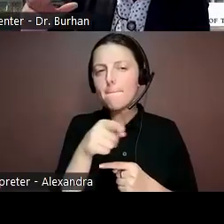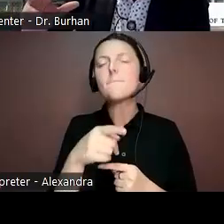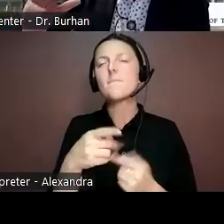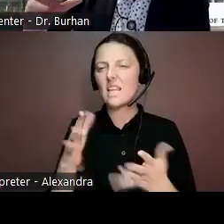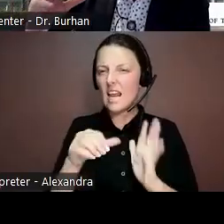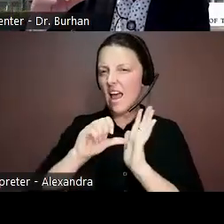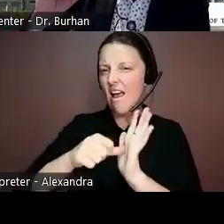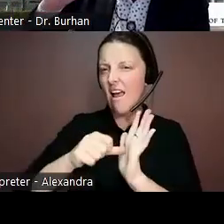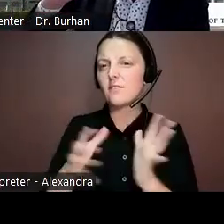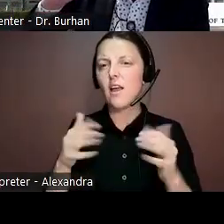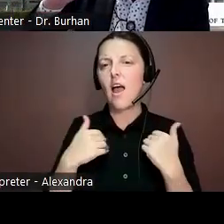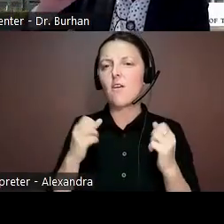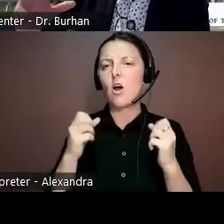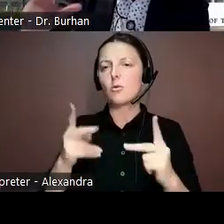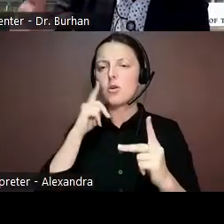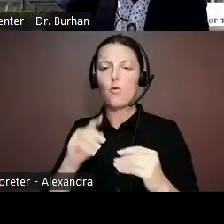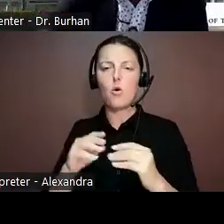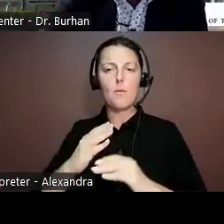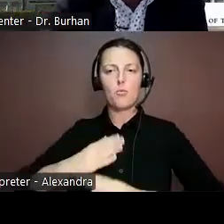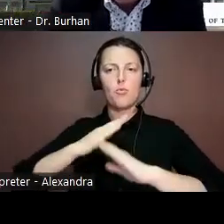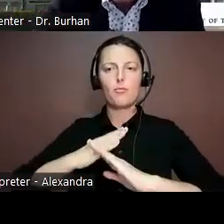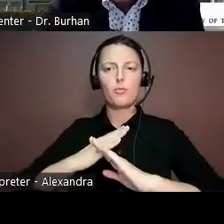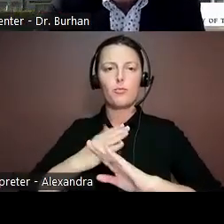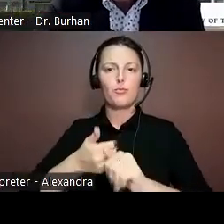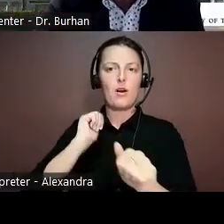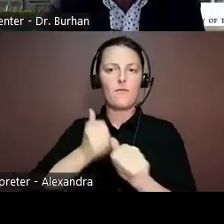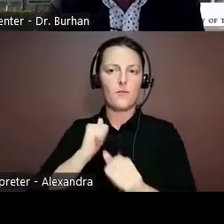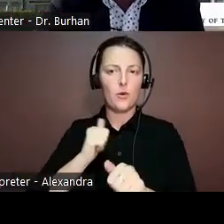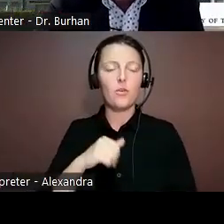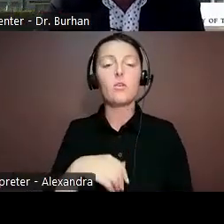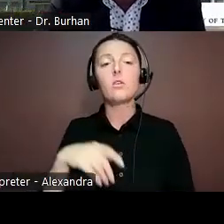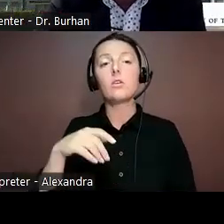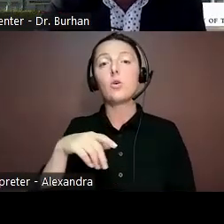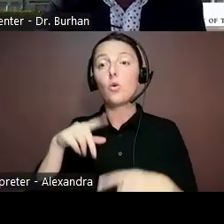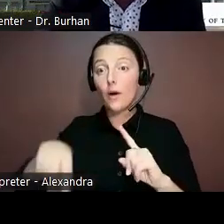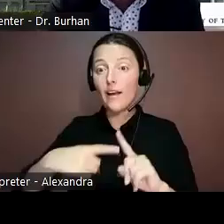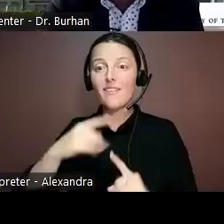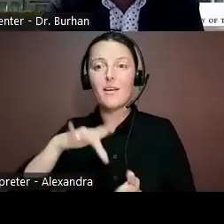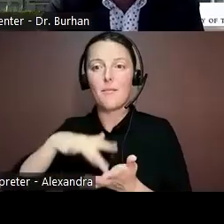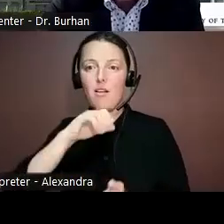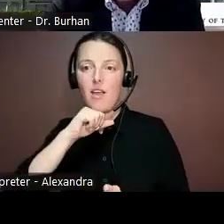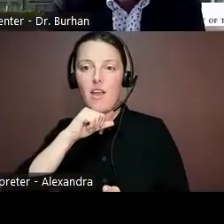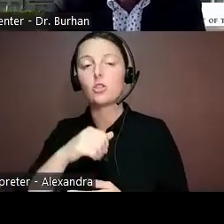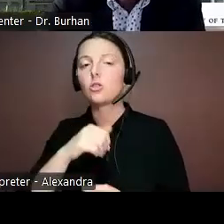prevention in middle age, rather than waiting for late life and start talking about that